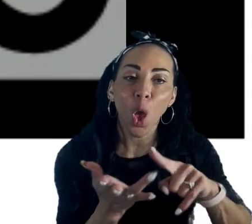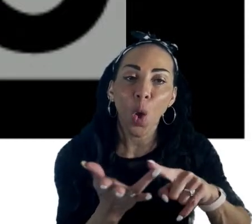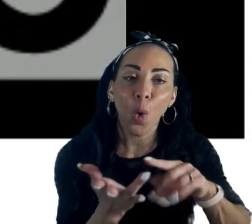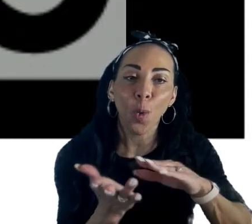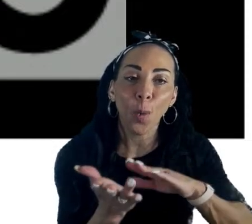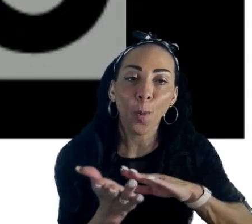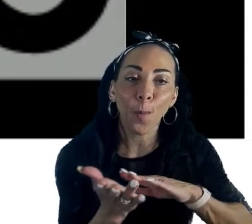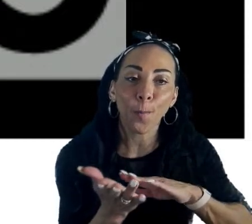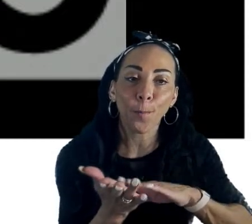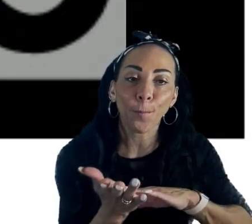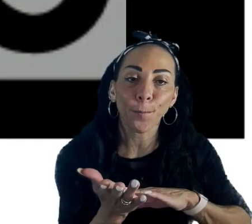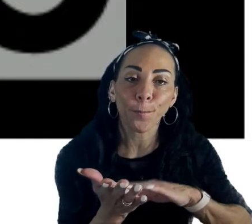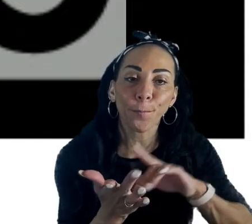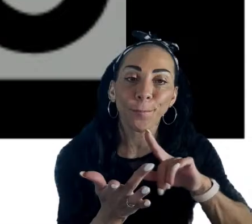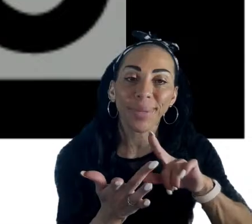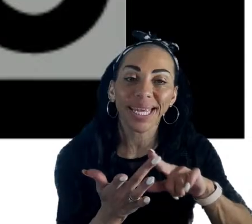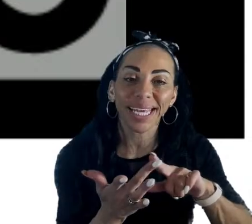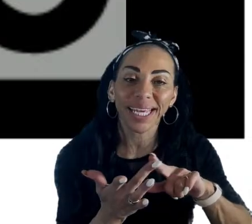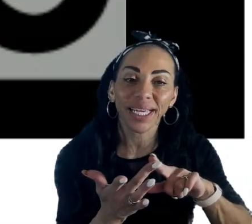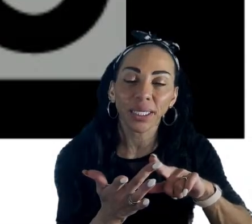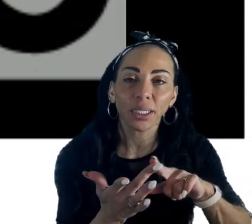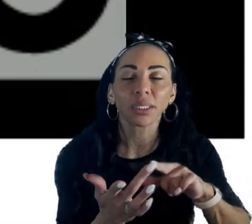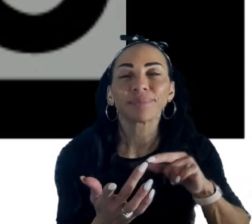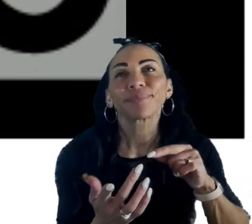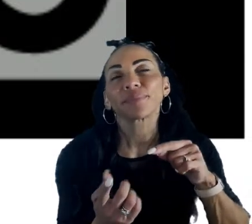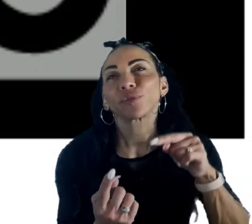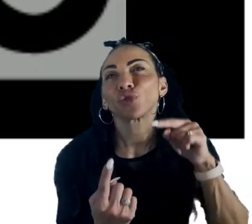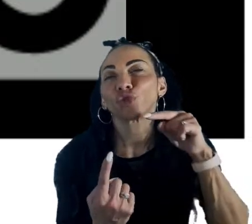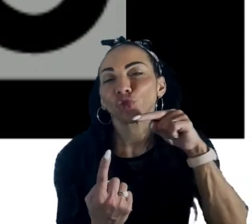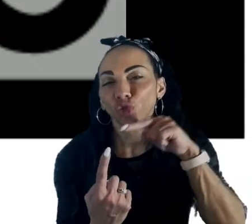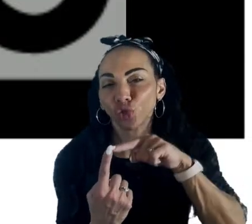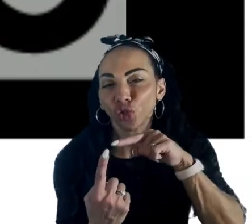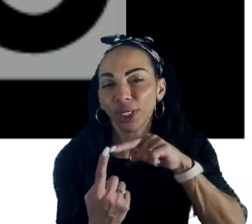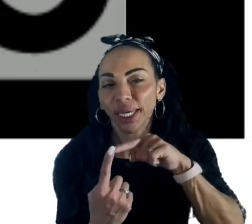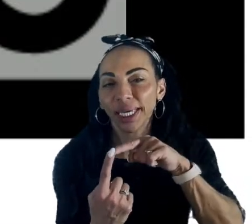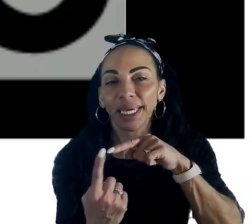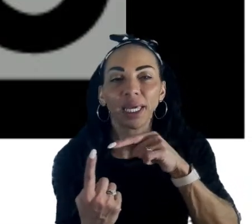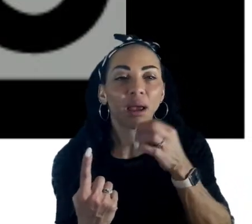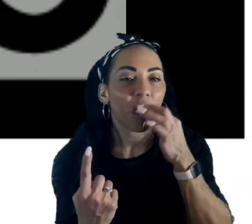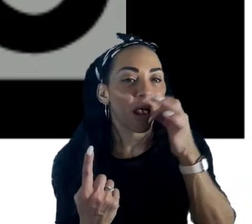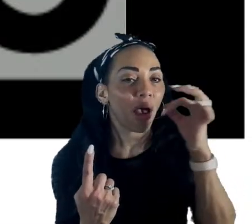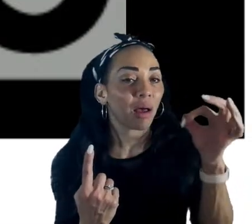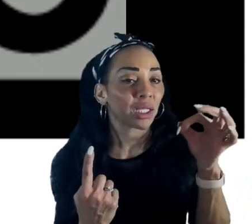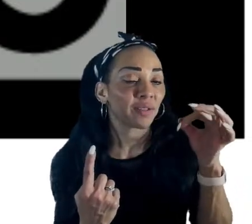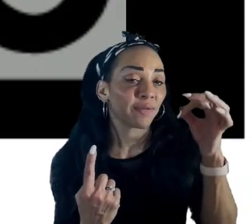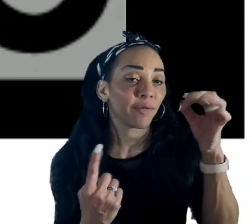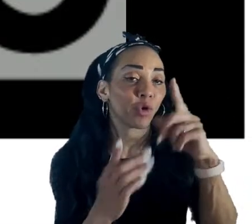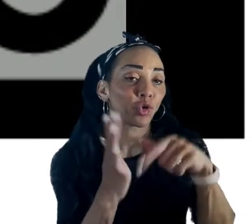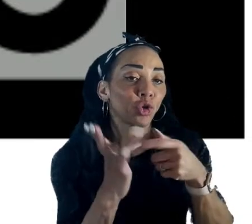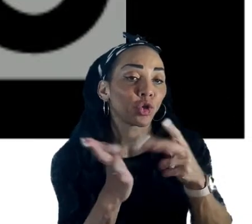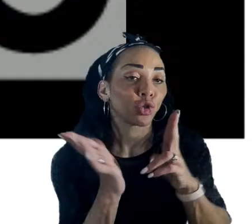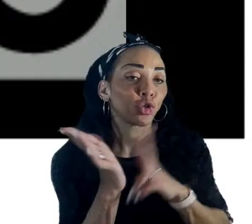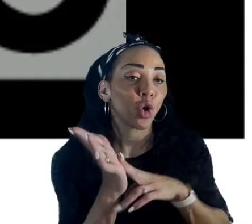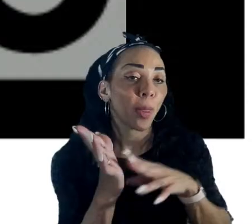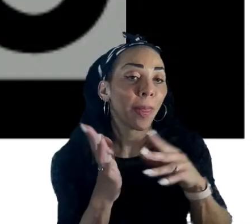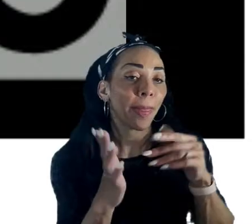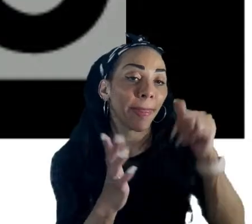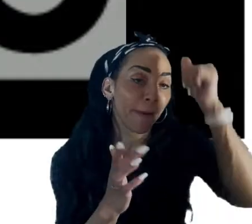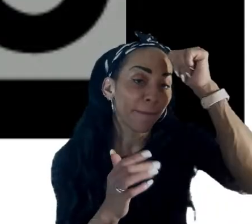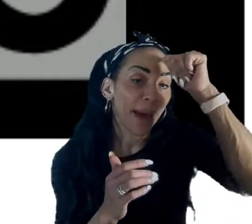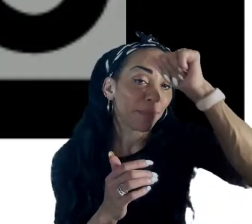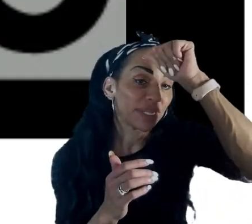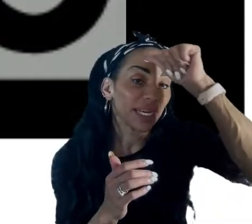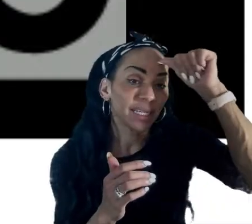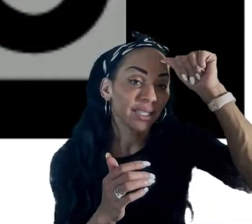that right. Salome, so she was the person that ordered the head of John the Baptist on the silver platter. And when I think of these